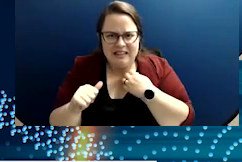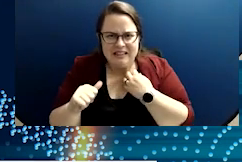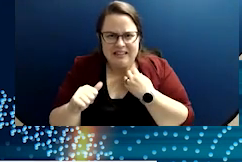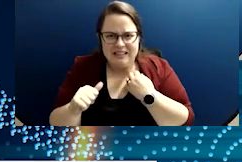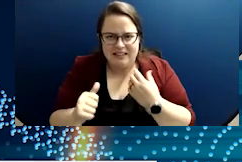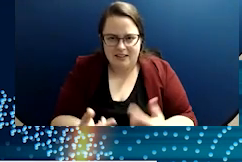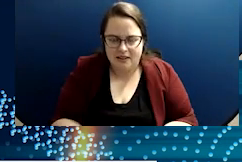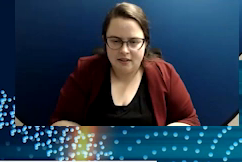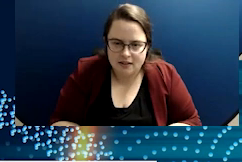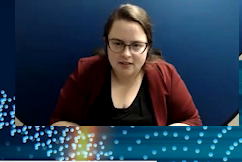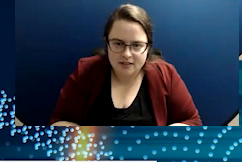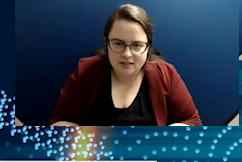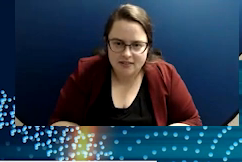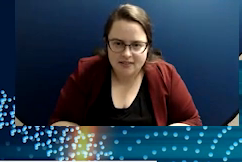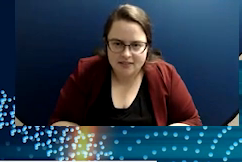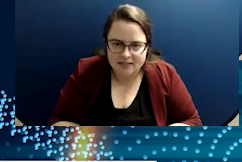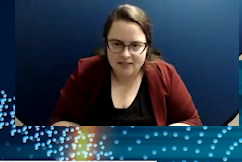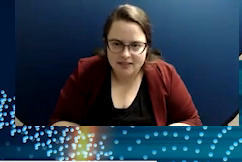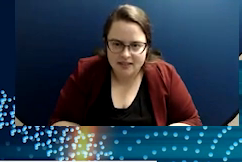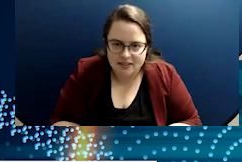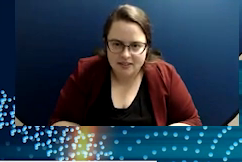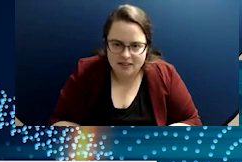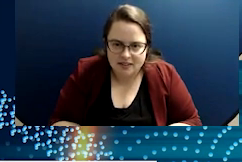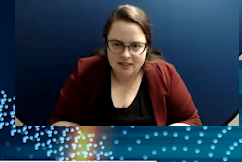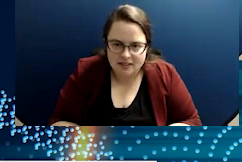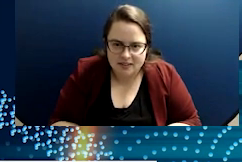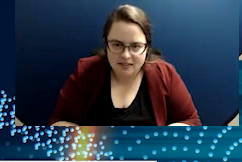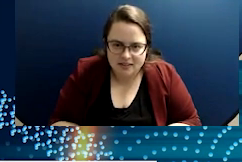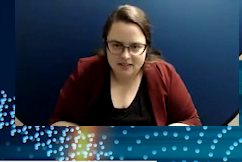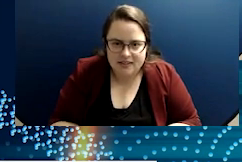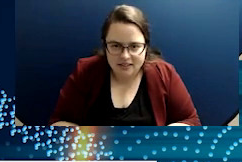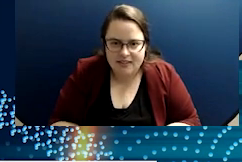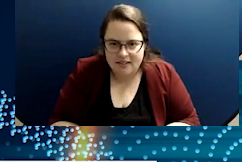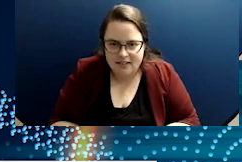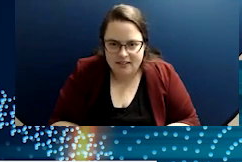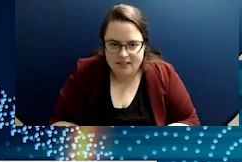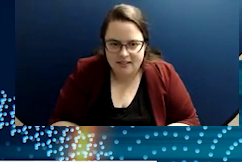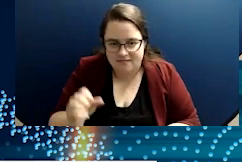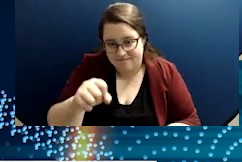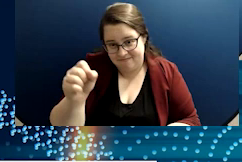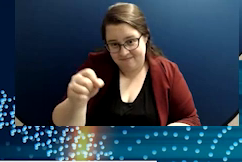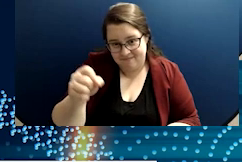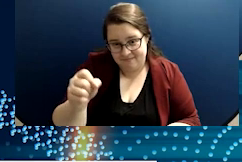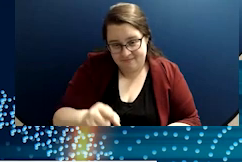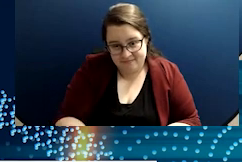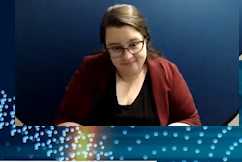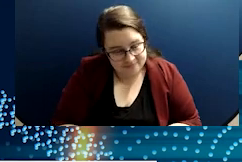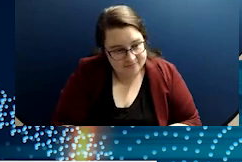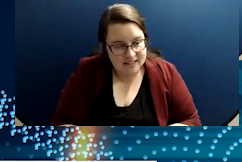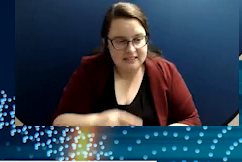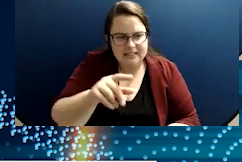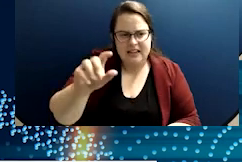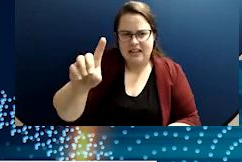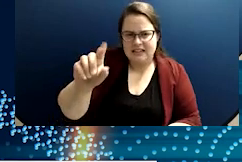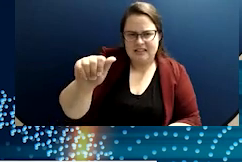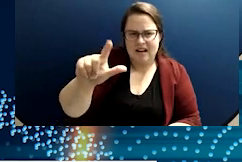And DALL-E E2, this is the second version, but this one is also created by OpenAI,